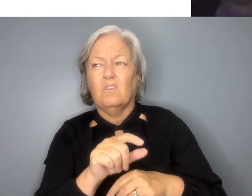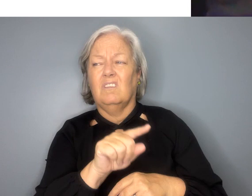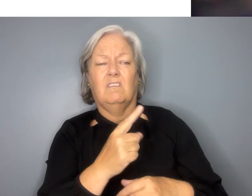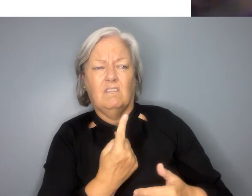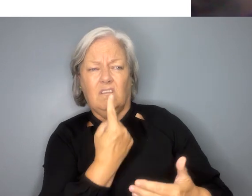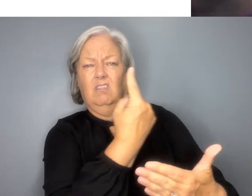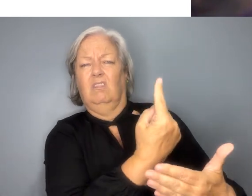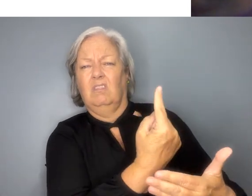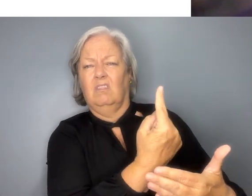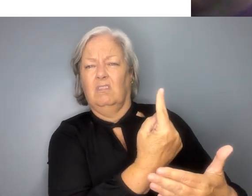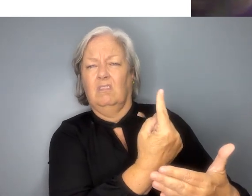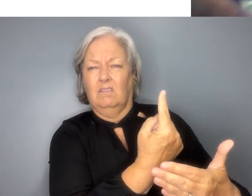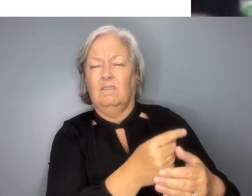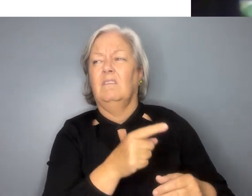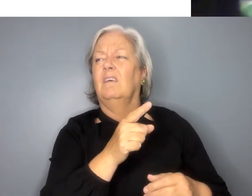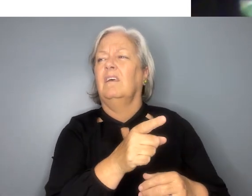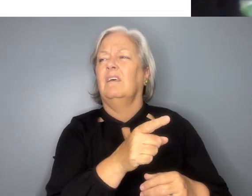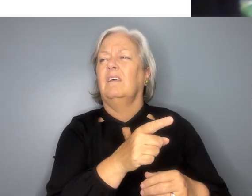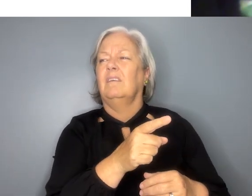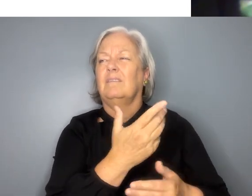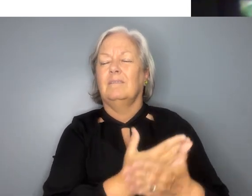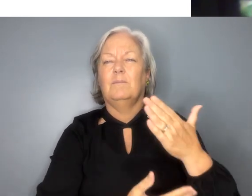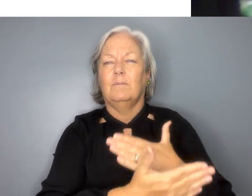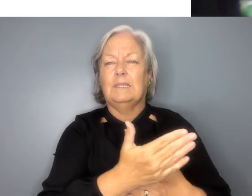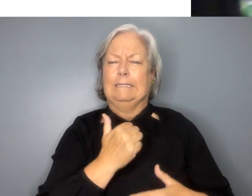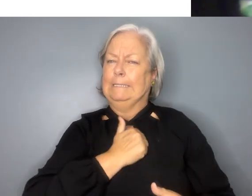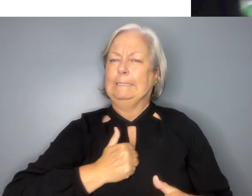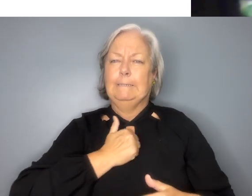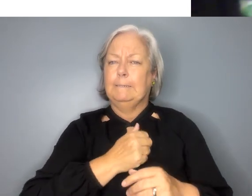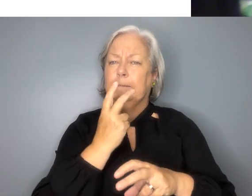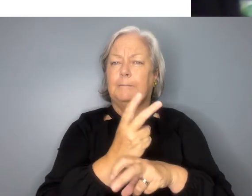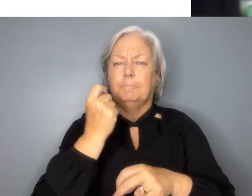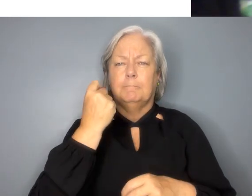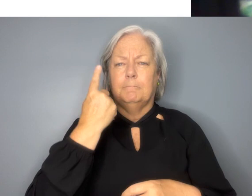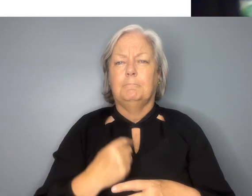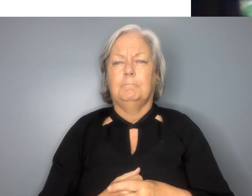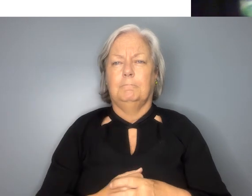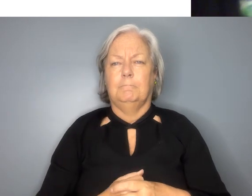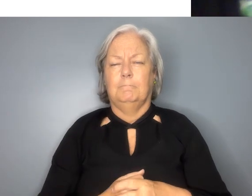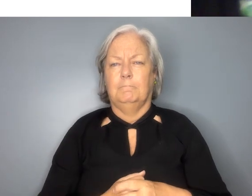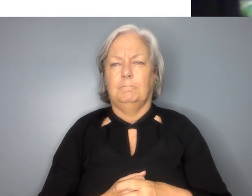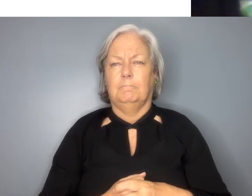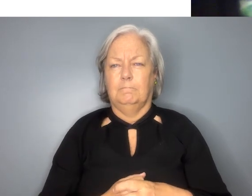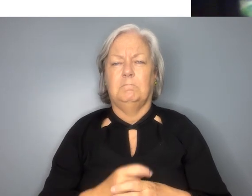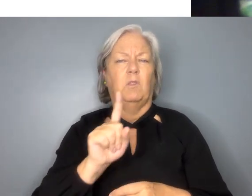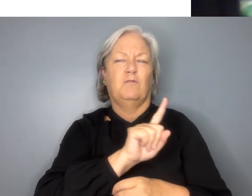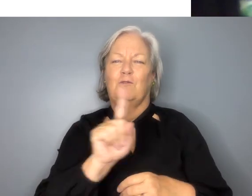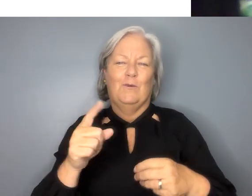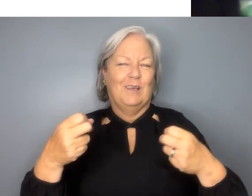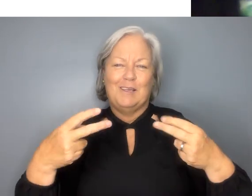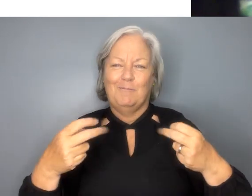only isolated from their disability support, but potentially from our notions